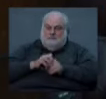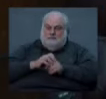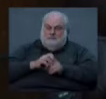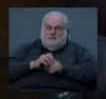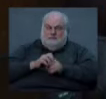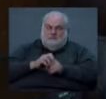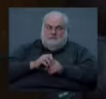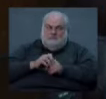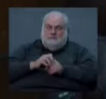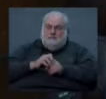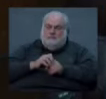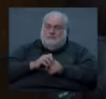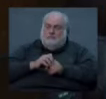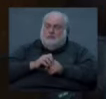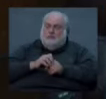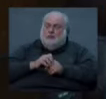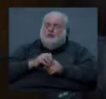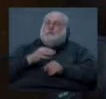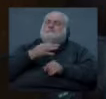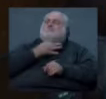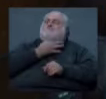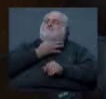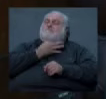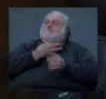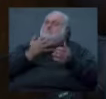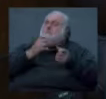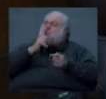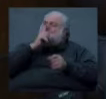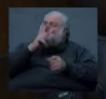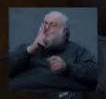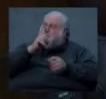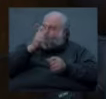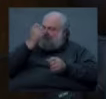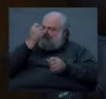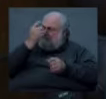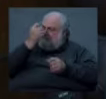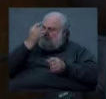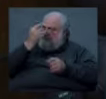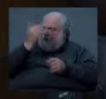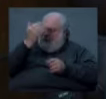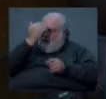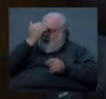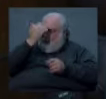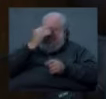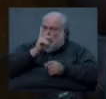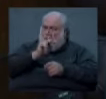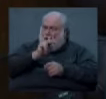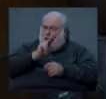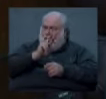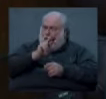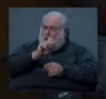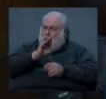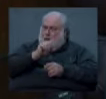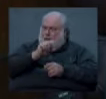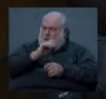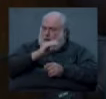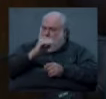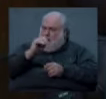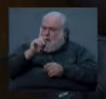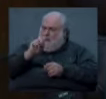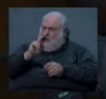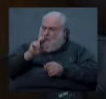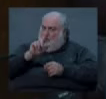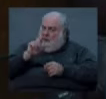So Jamie, I just want to make sure I understand. So I understand the reason for Kraft & Toll being involved in the process is they